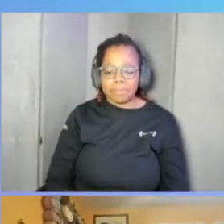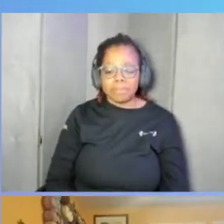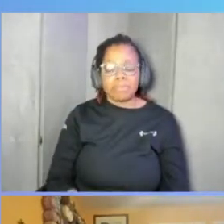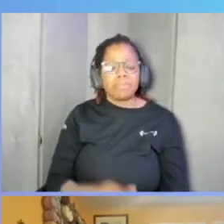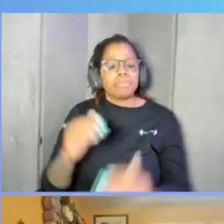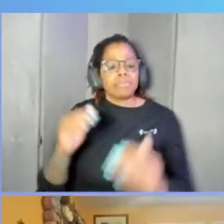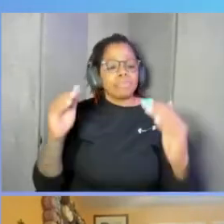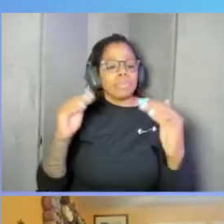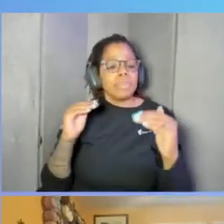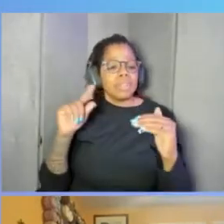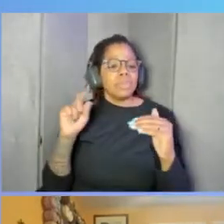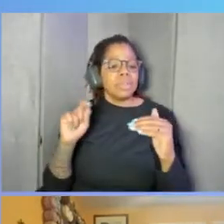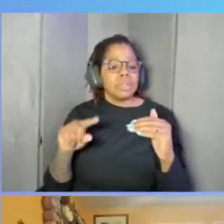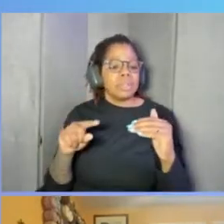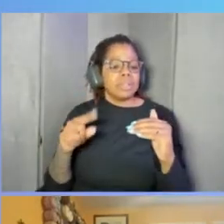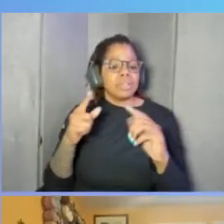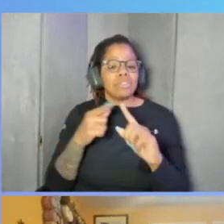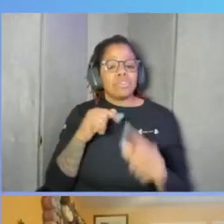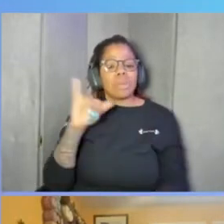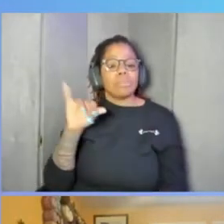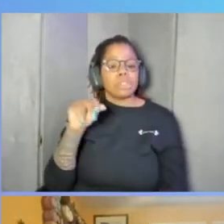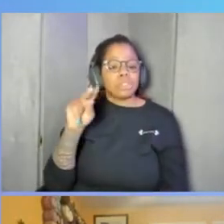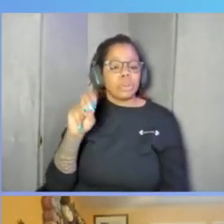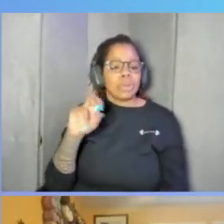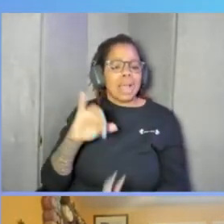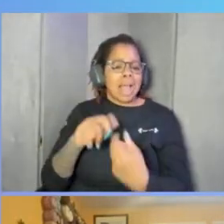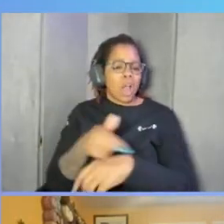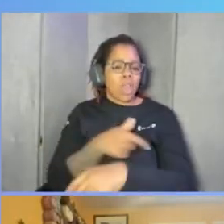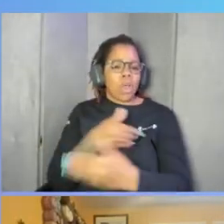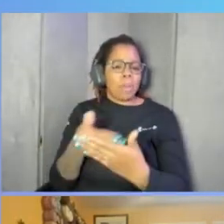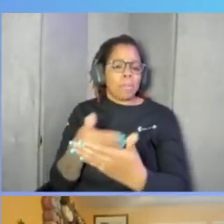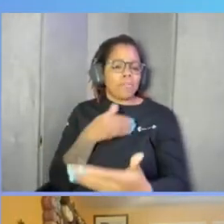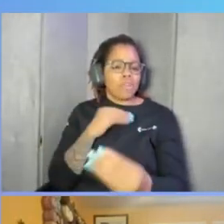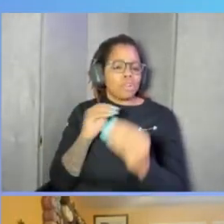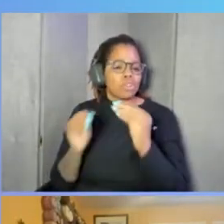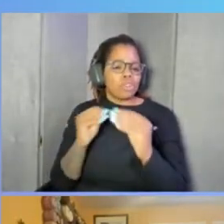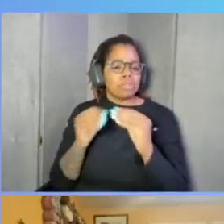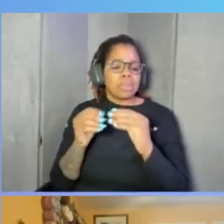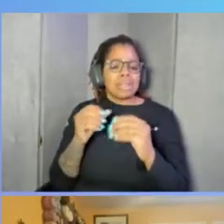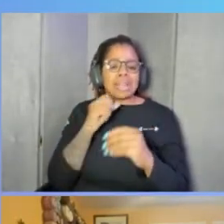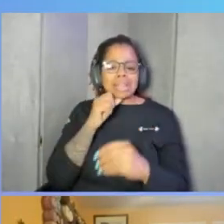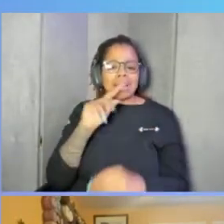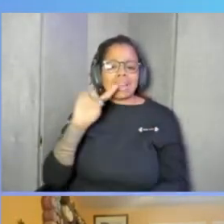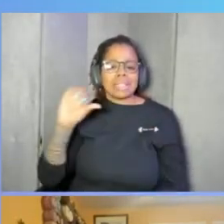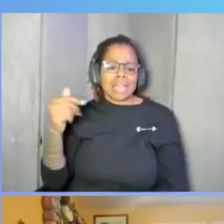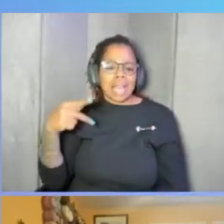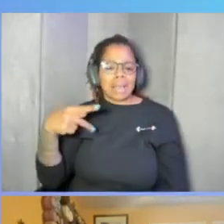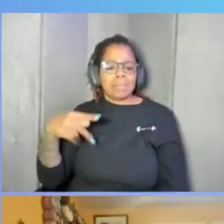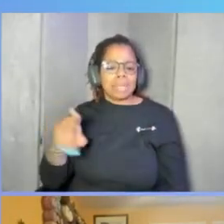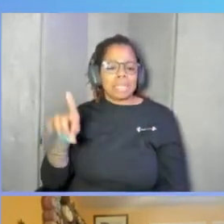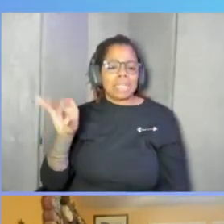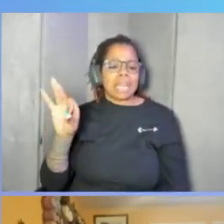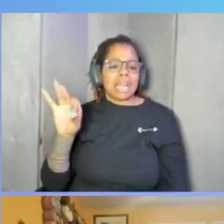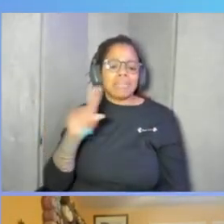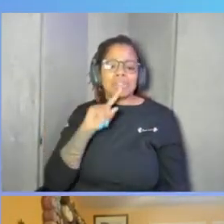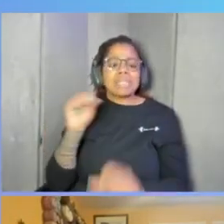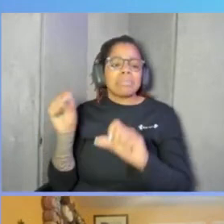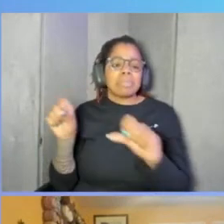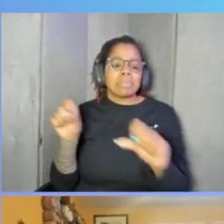Next question is from Joe. How long before remediating a non-tagged PDF is realistic with AI?